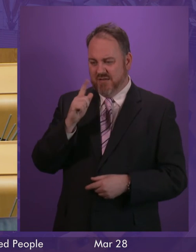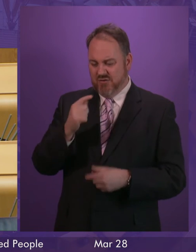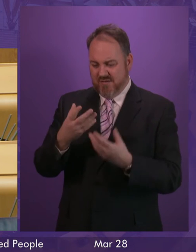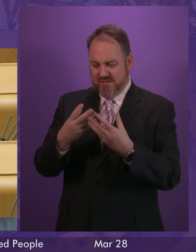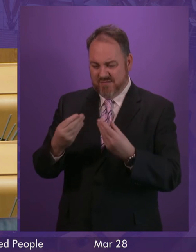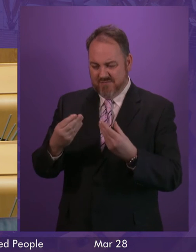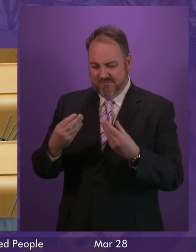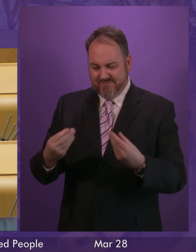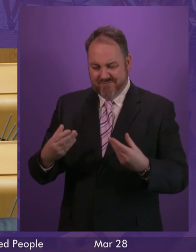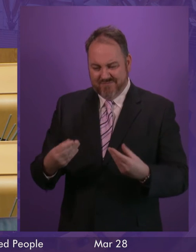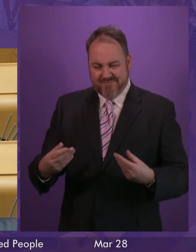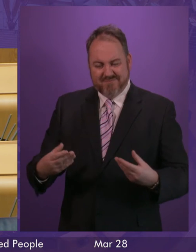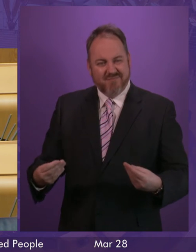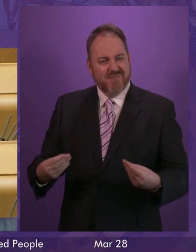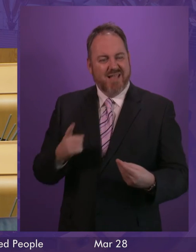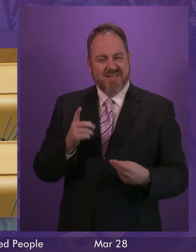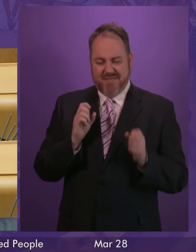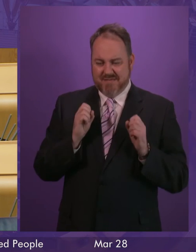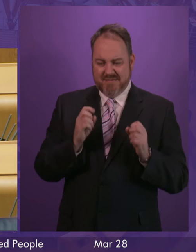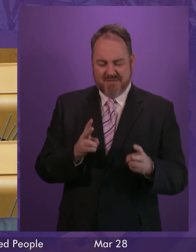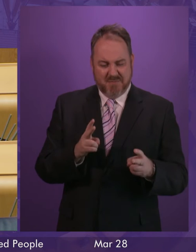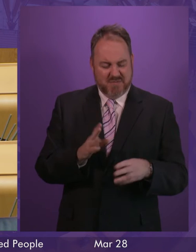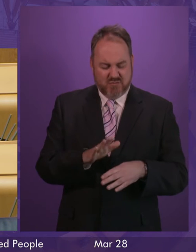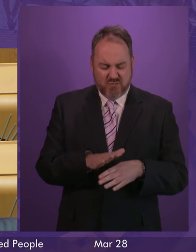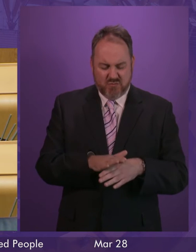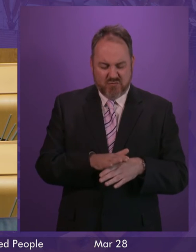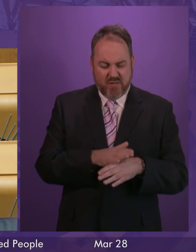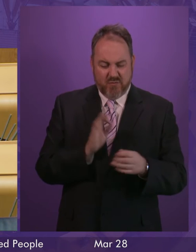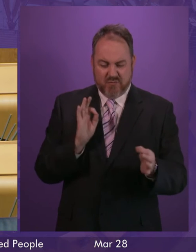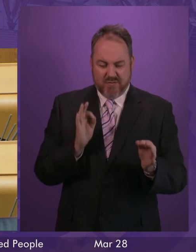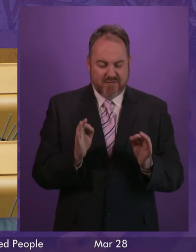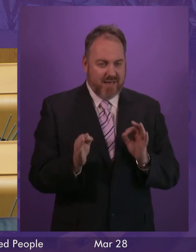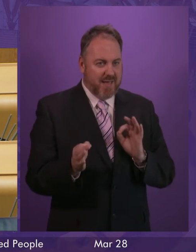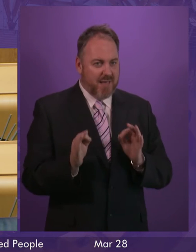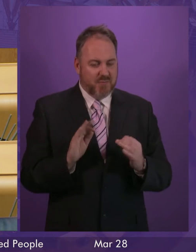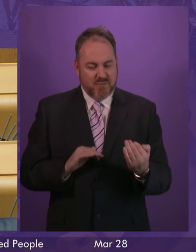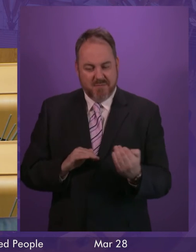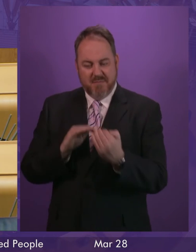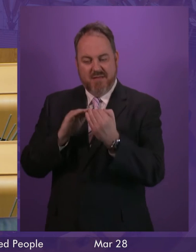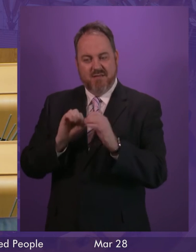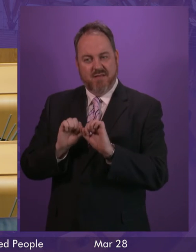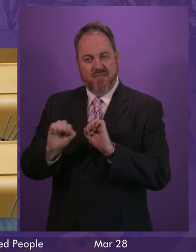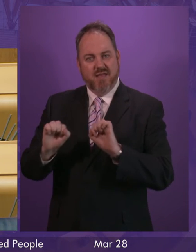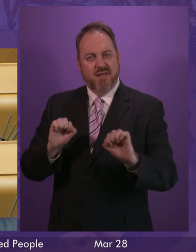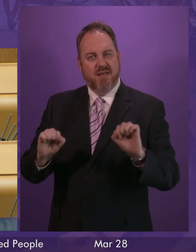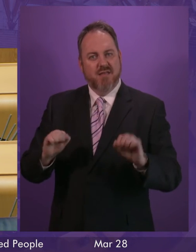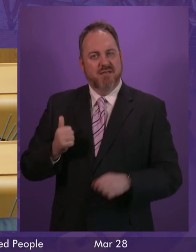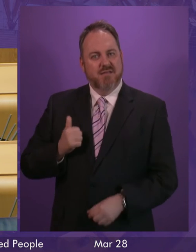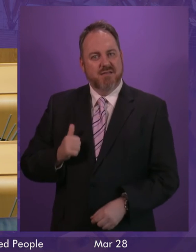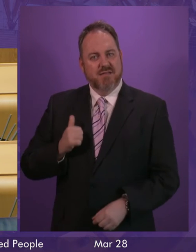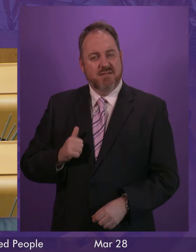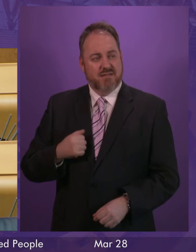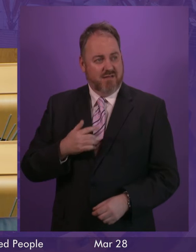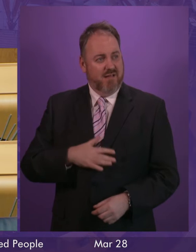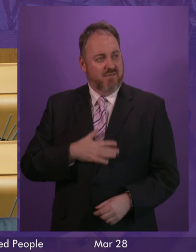as systems move too slowly and we fail to see support there. I believe particularly as